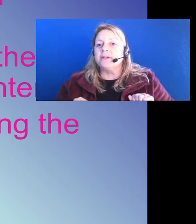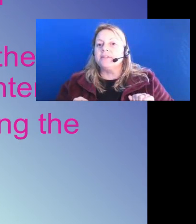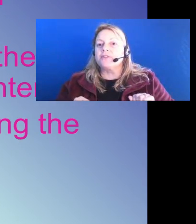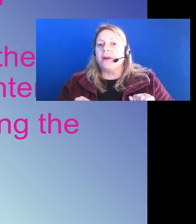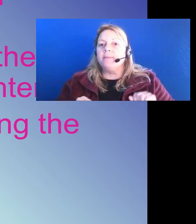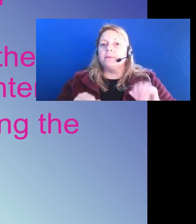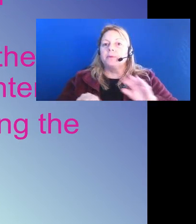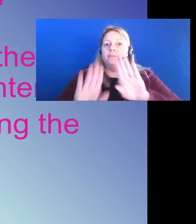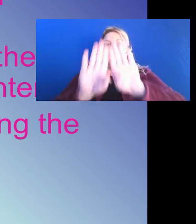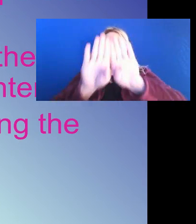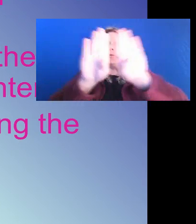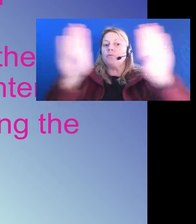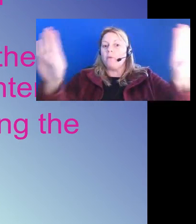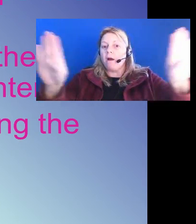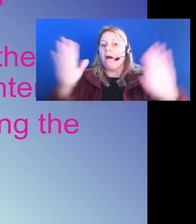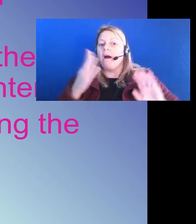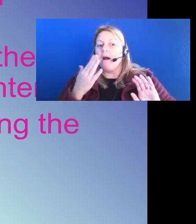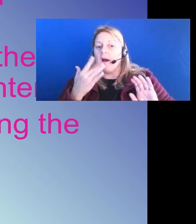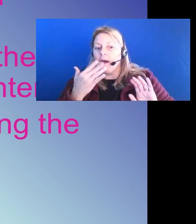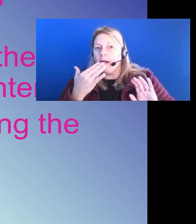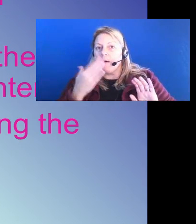Then you start to describe the room.